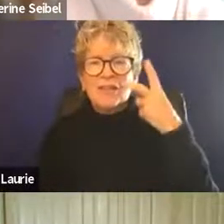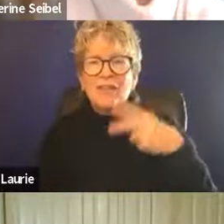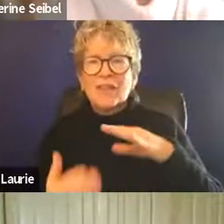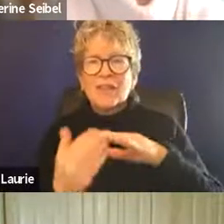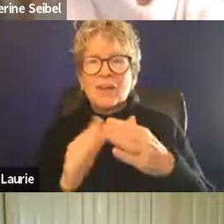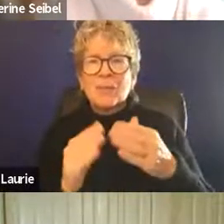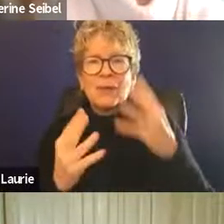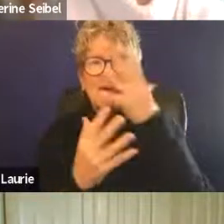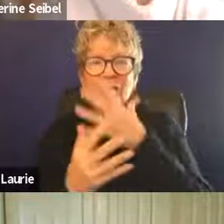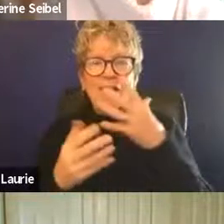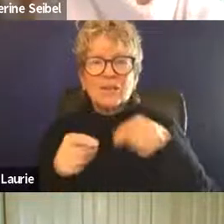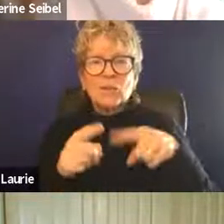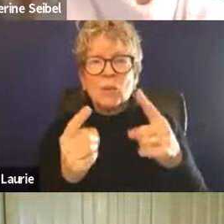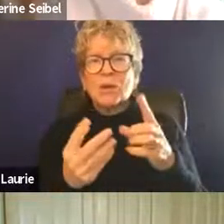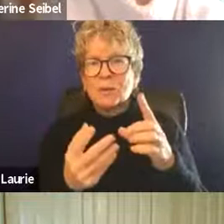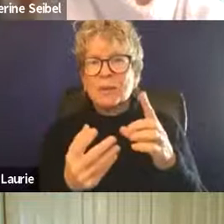your stories, and